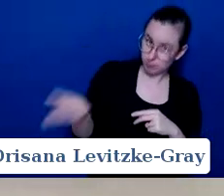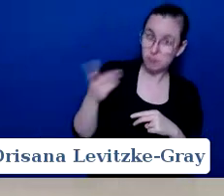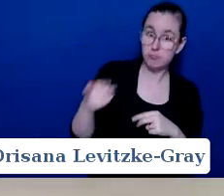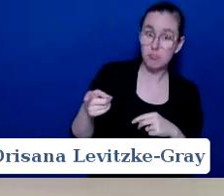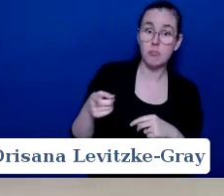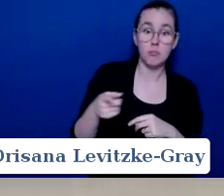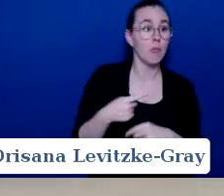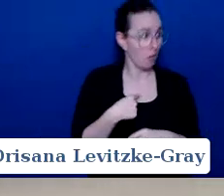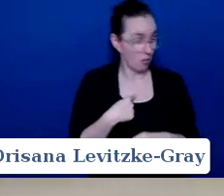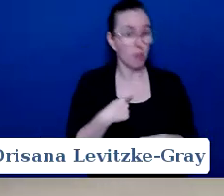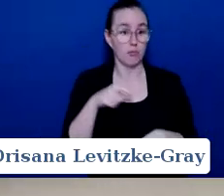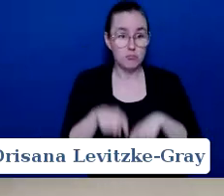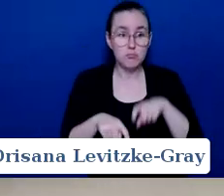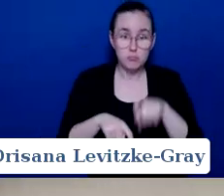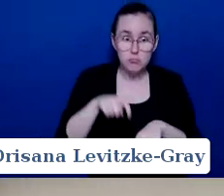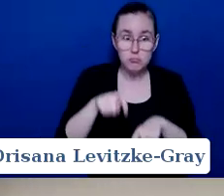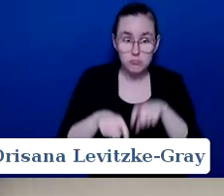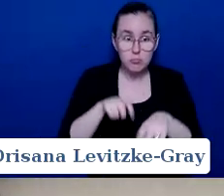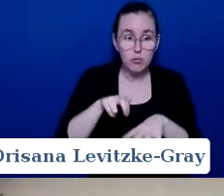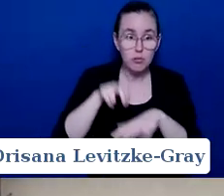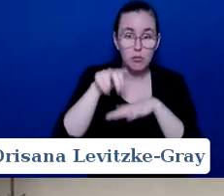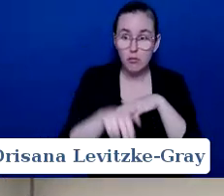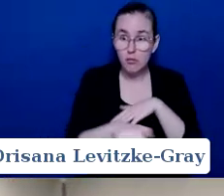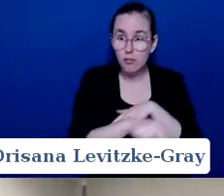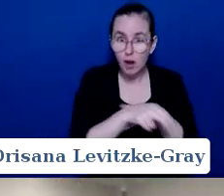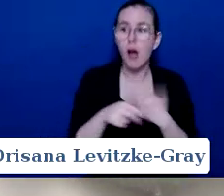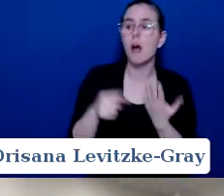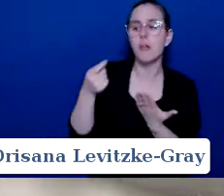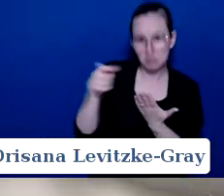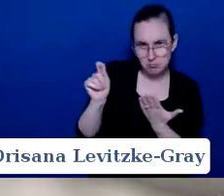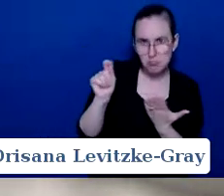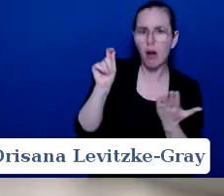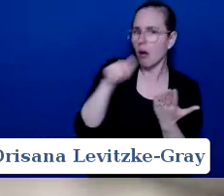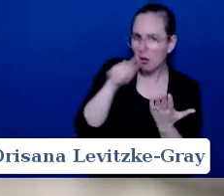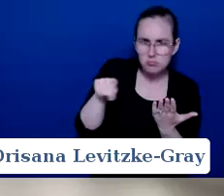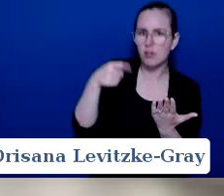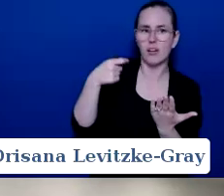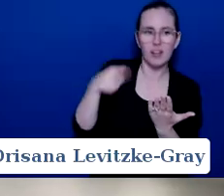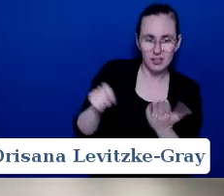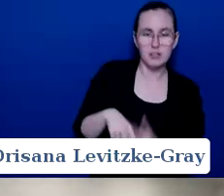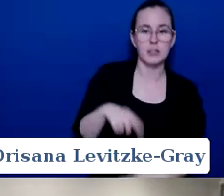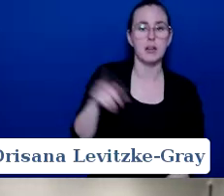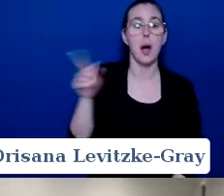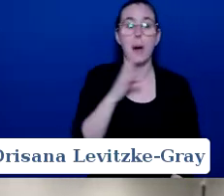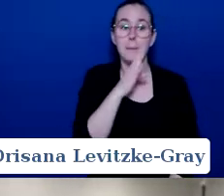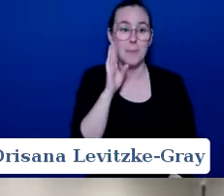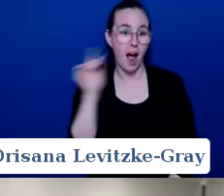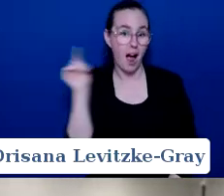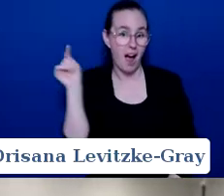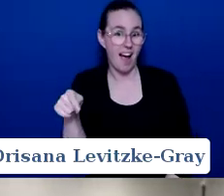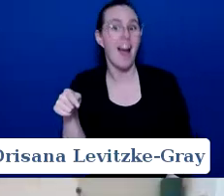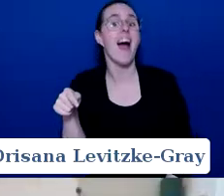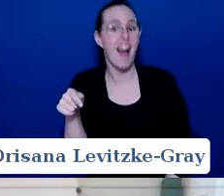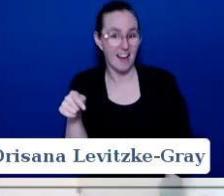the mother of child is also in the room and the other assessors are interviewing